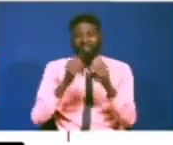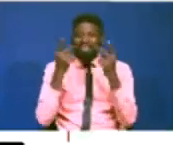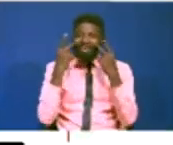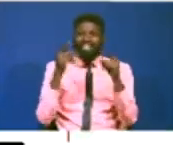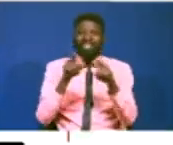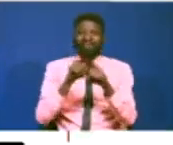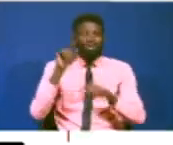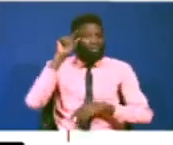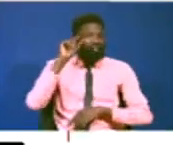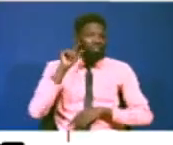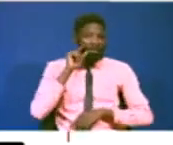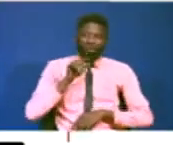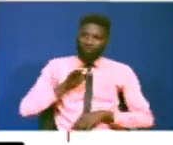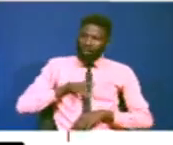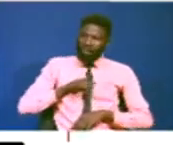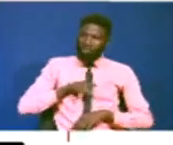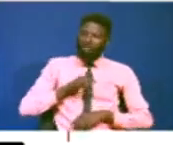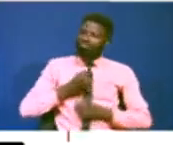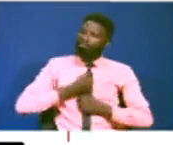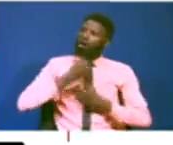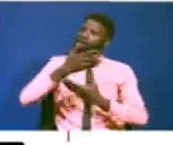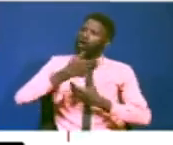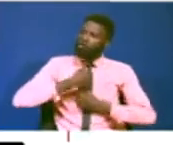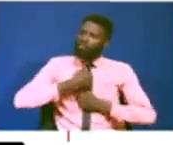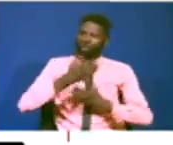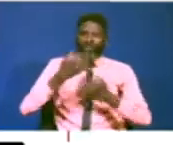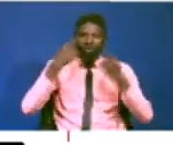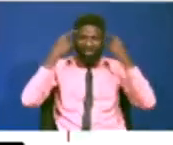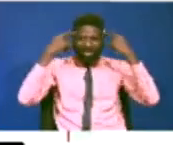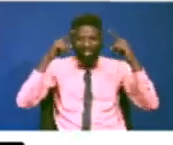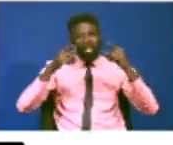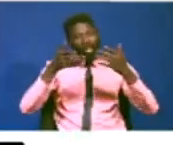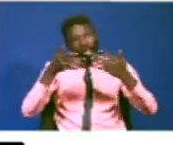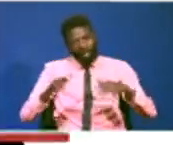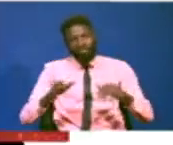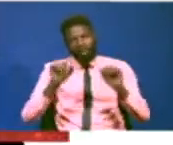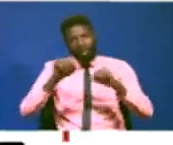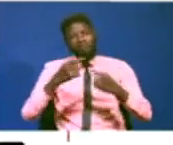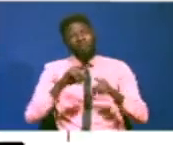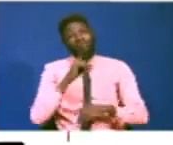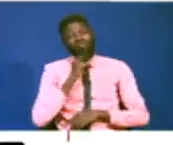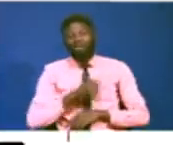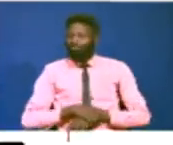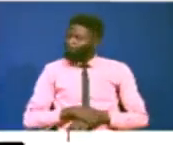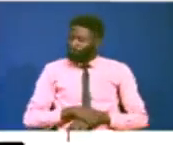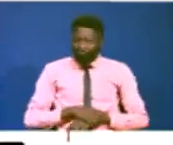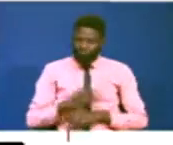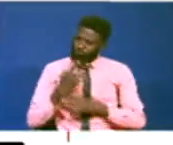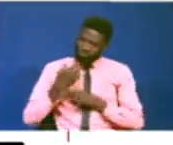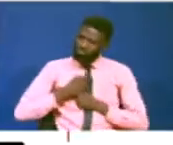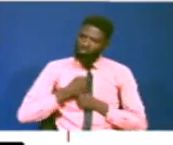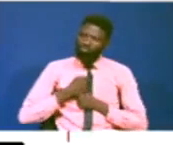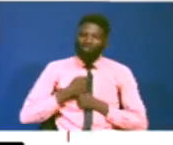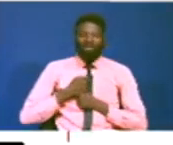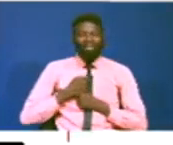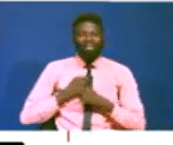gender aspect. Mm. Women are used to sharing, whether it's successes, losses and such. Then comes boy child. The men do not talk about it.